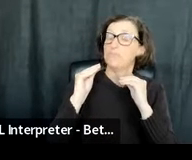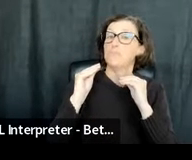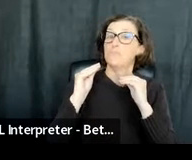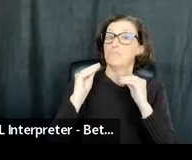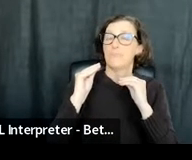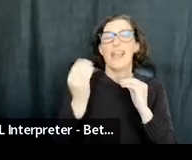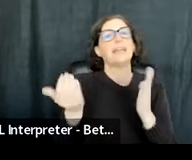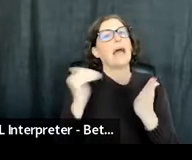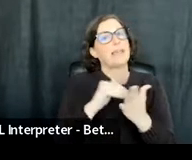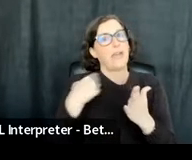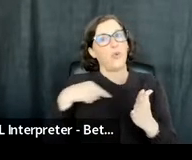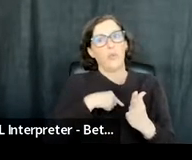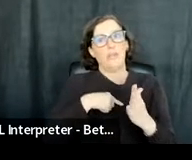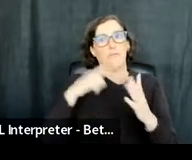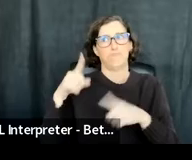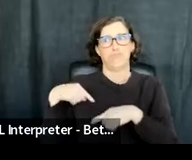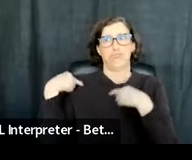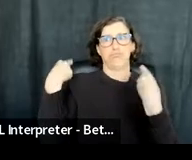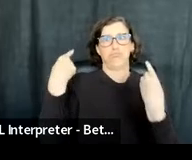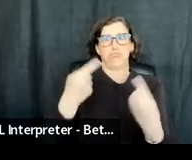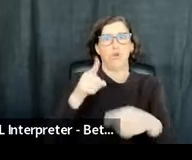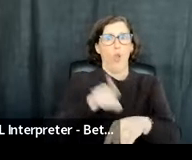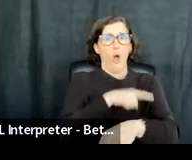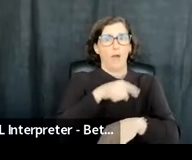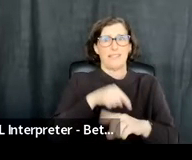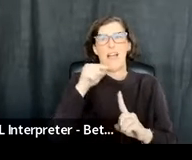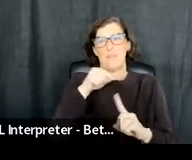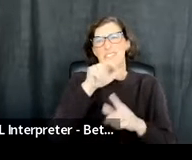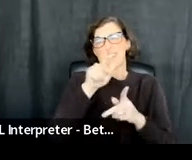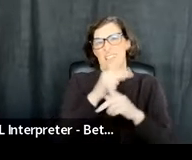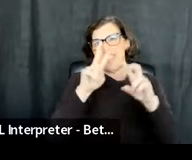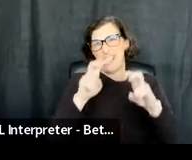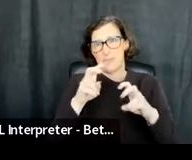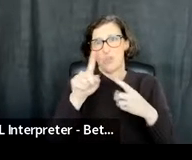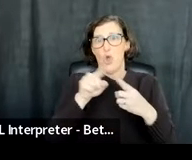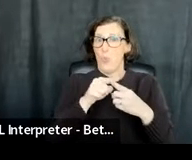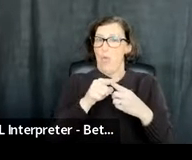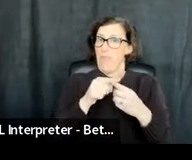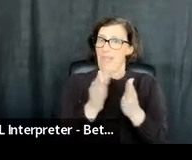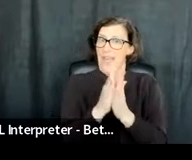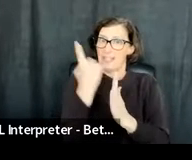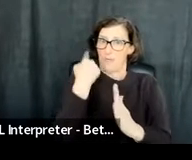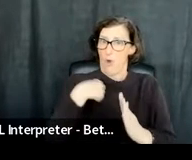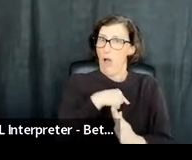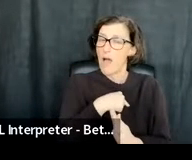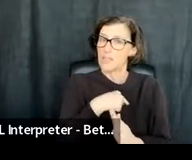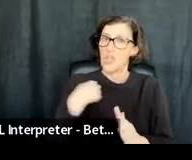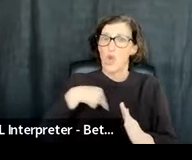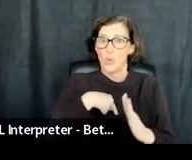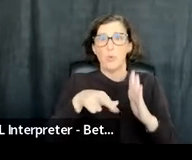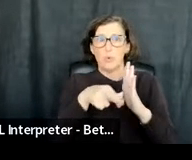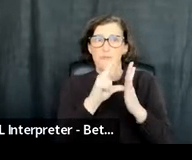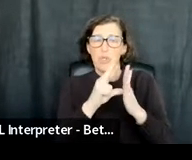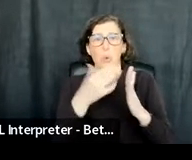and again, we've been doing this a long time, and we are called in. We'll kind of walk through best practices, best